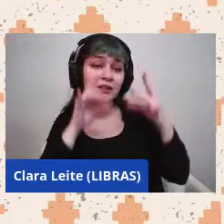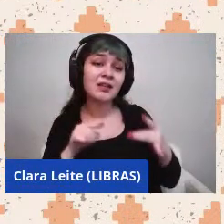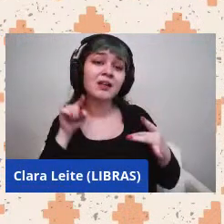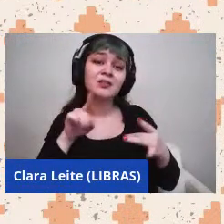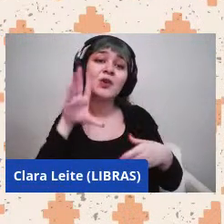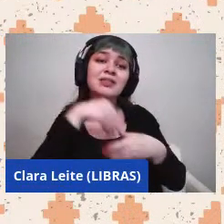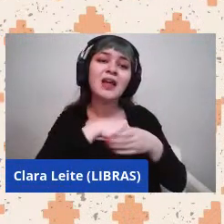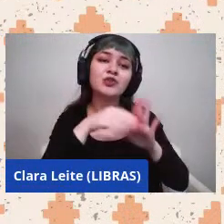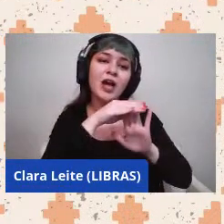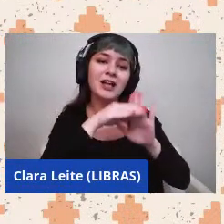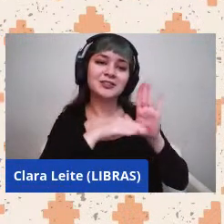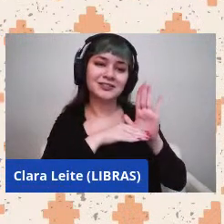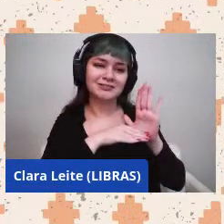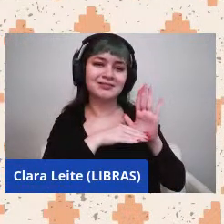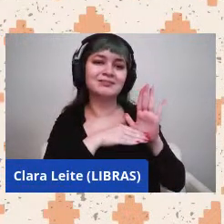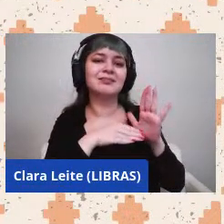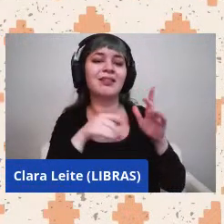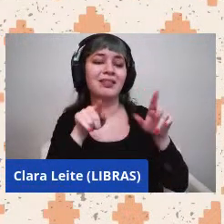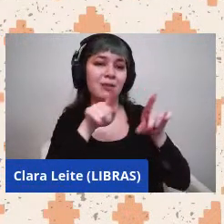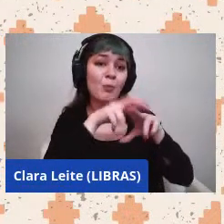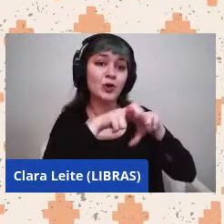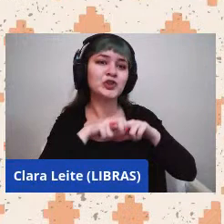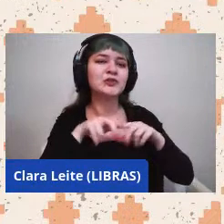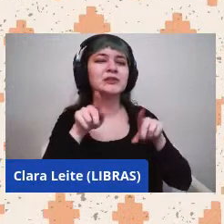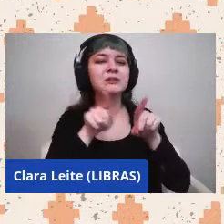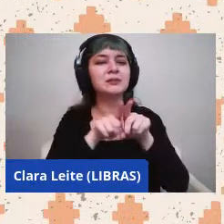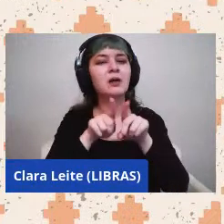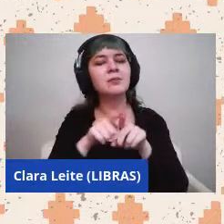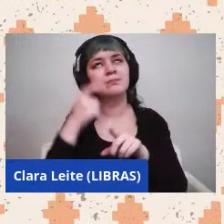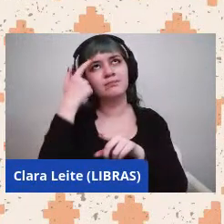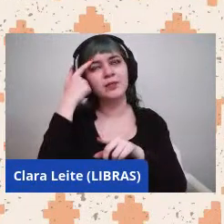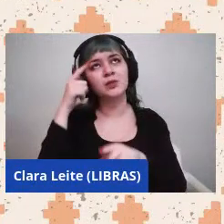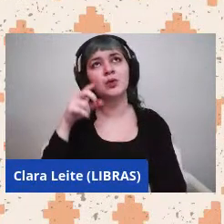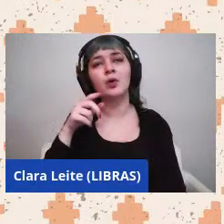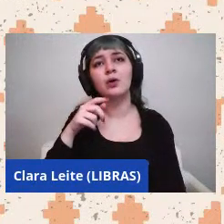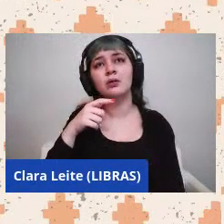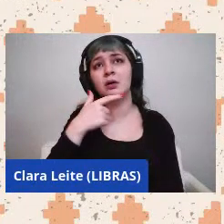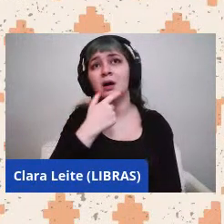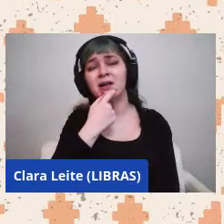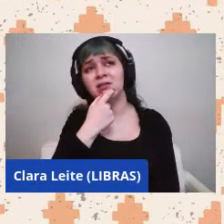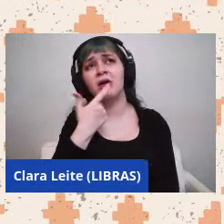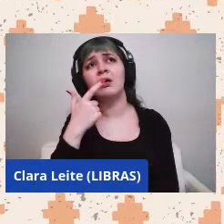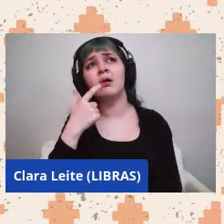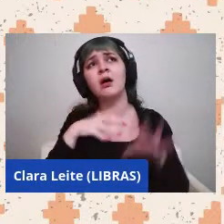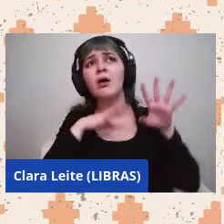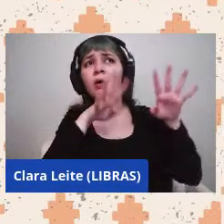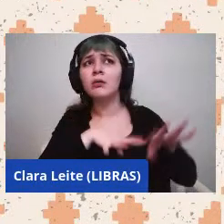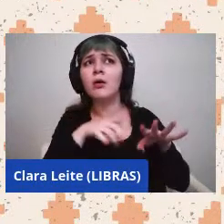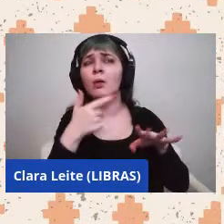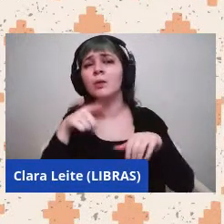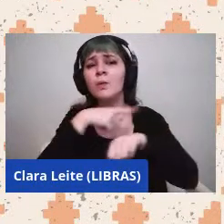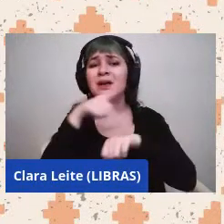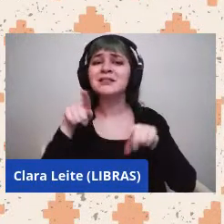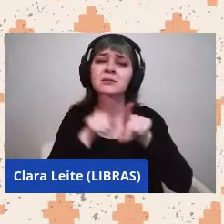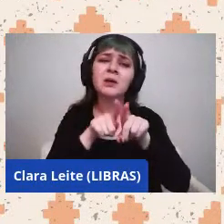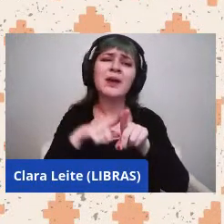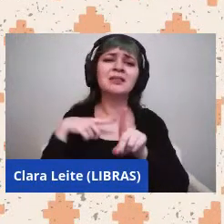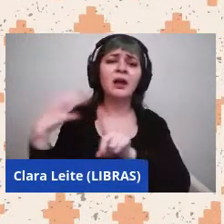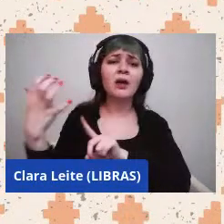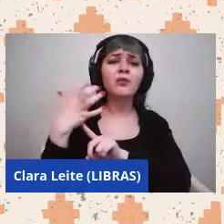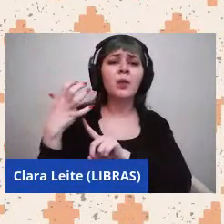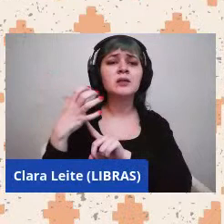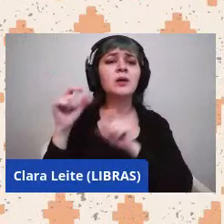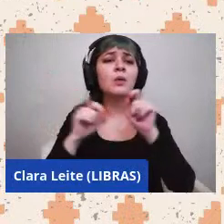agenda too. And also I think within the UK, but also many other countries, we've been affected to some extent by